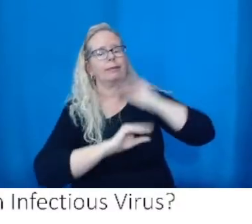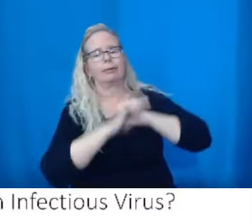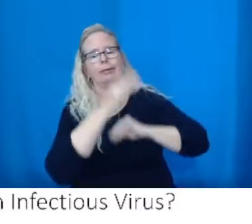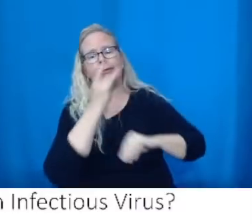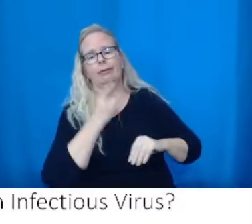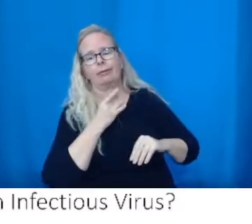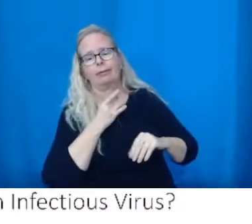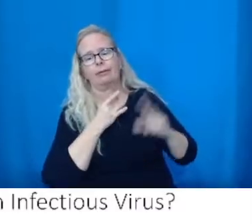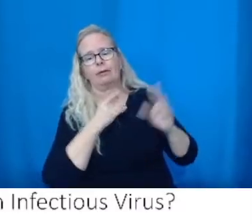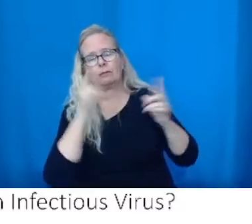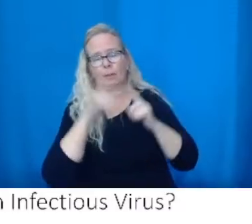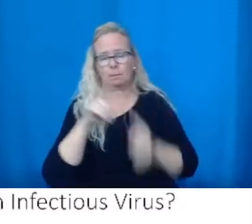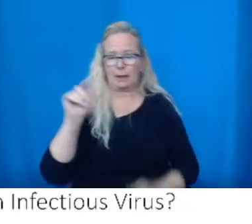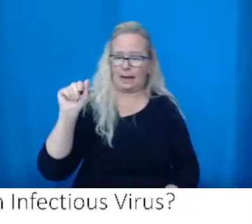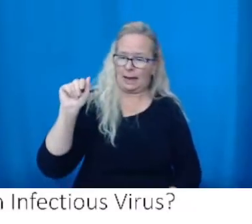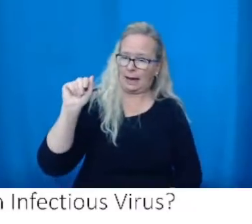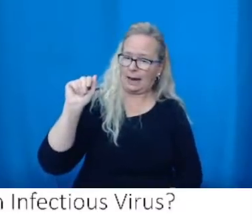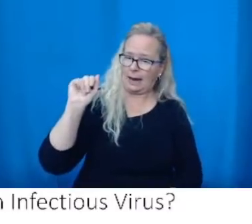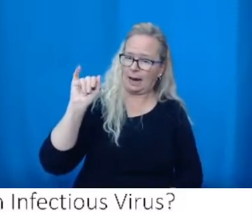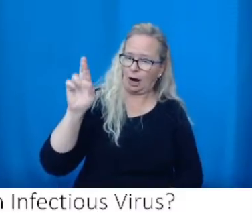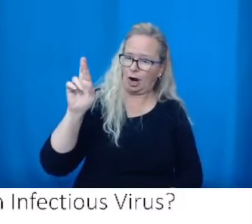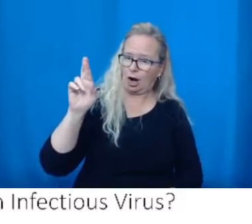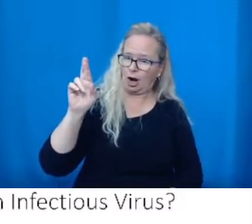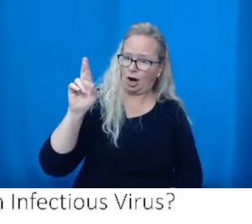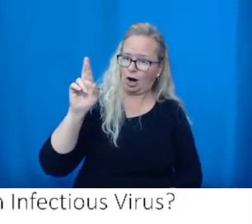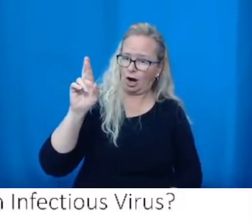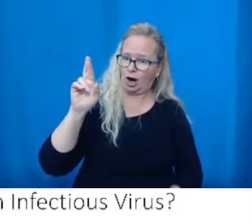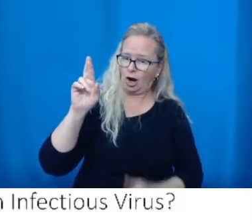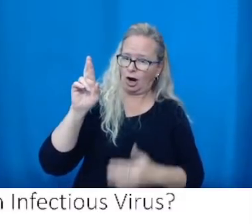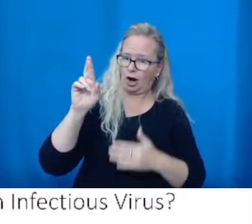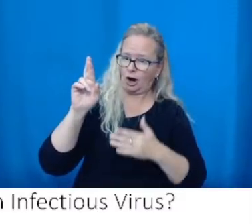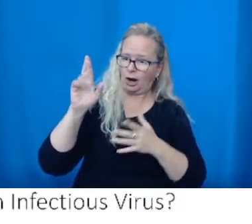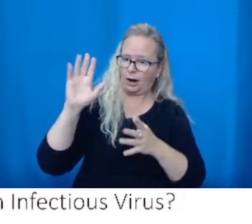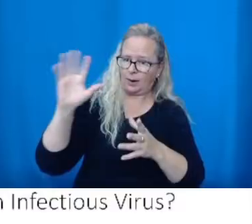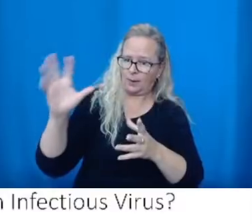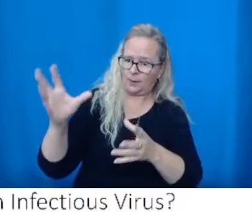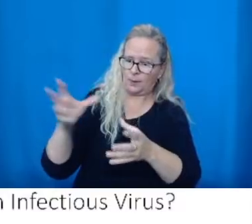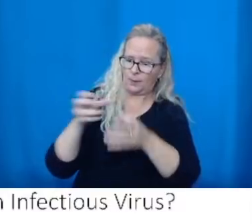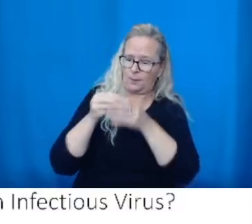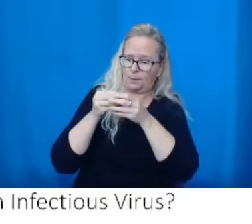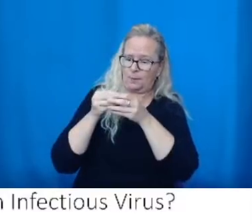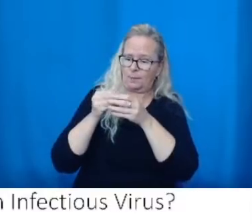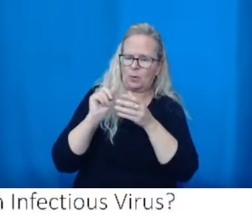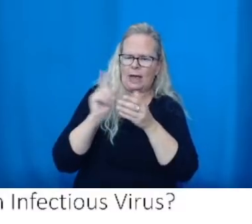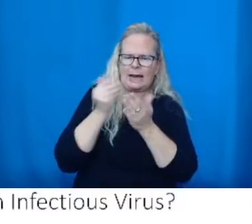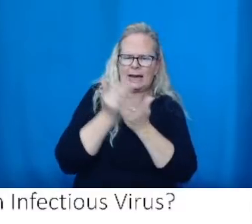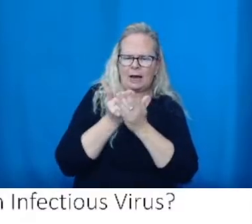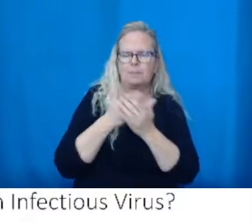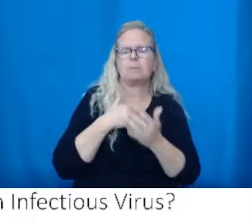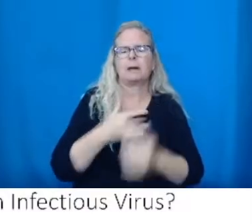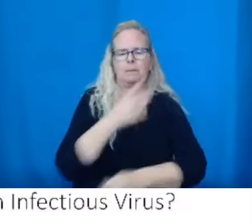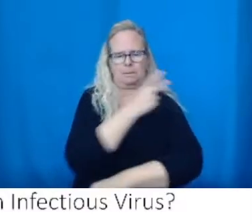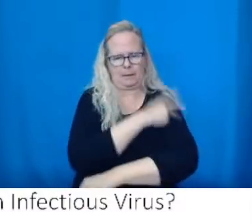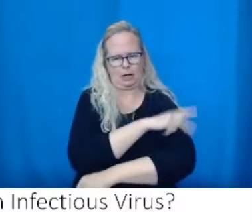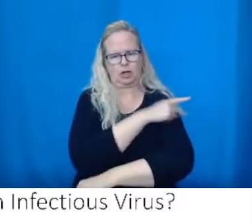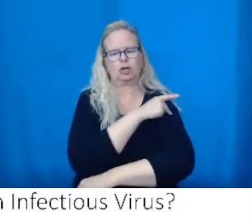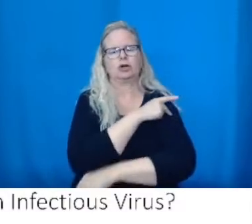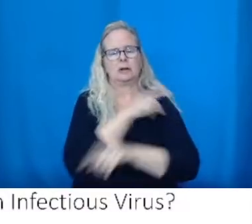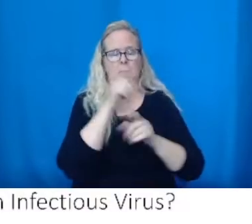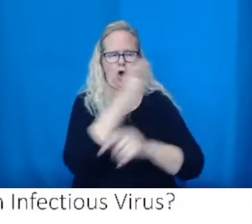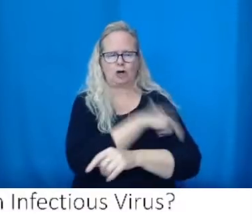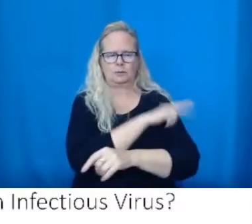in a number of different animal studies that have clearly shown transmission occurring through the inhalation route. And I want to be clear